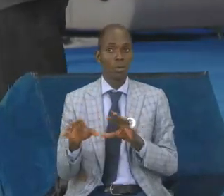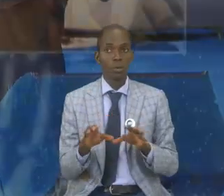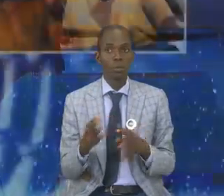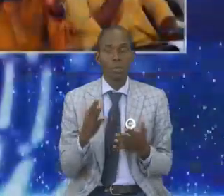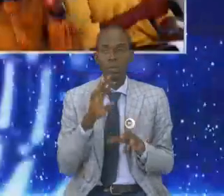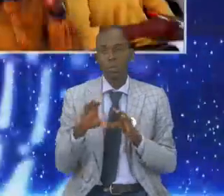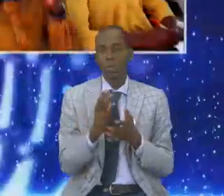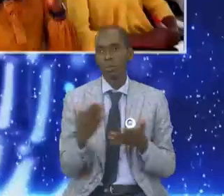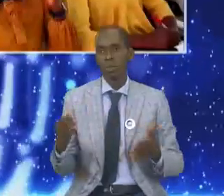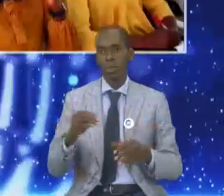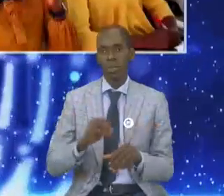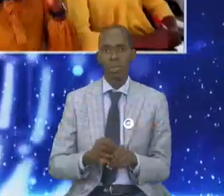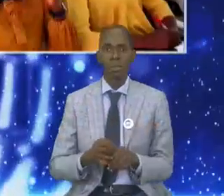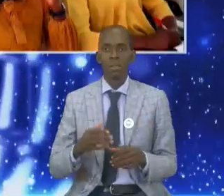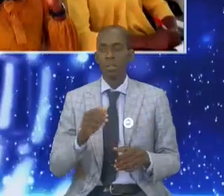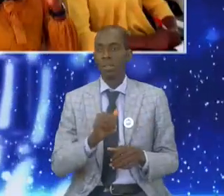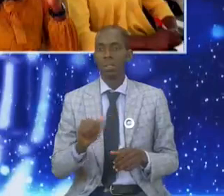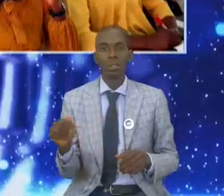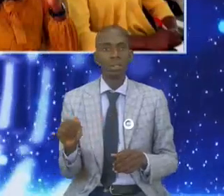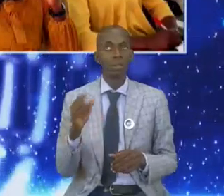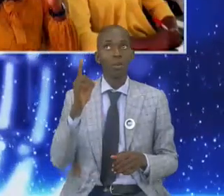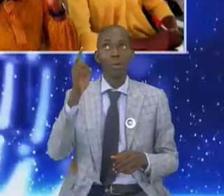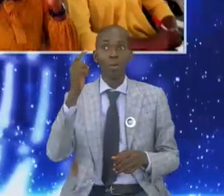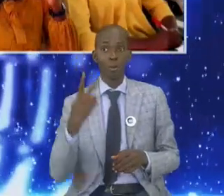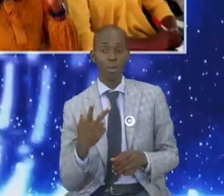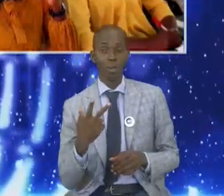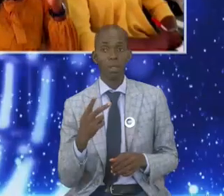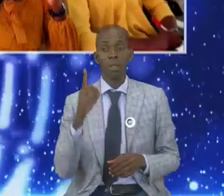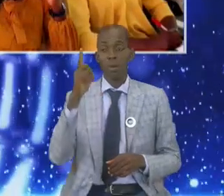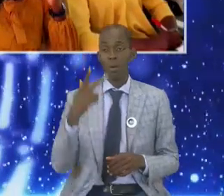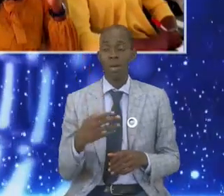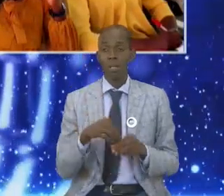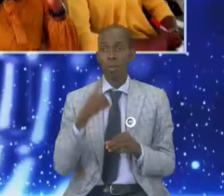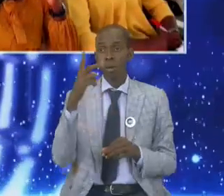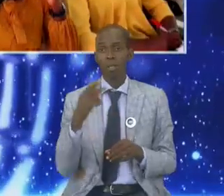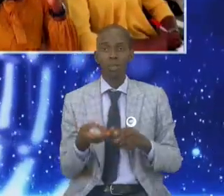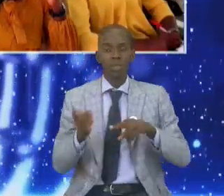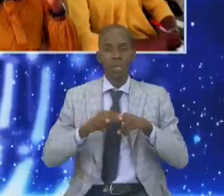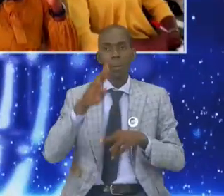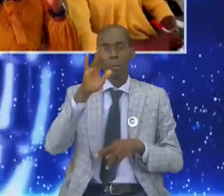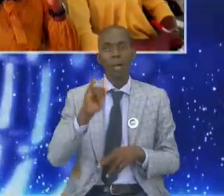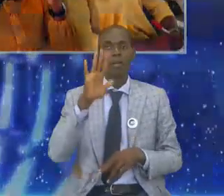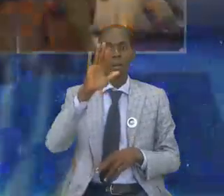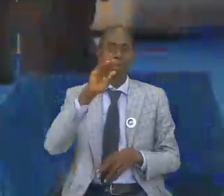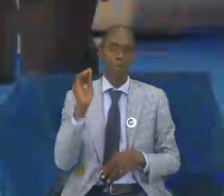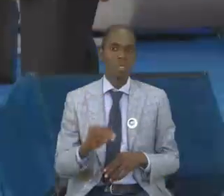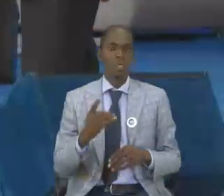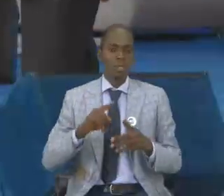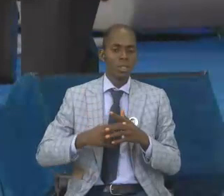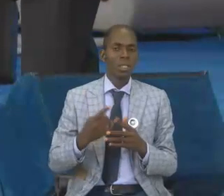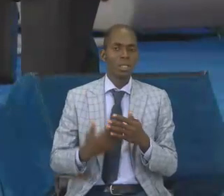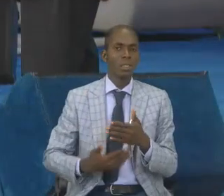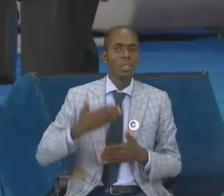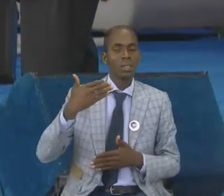quarter, and in a quarter you increase by 5%, then you start the next quarter at